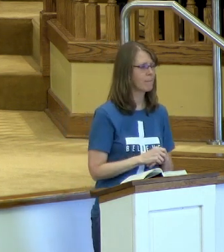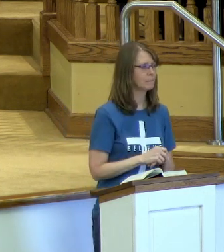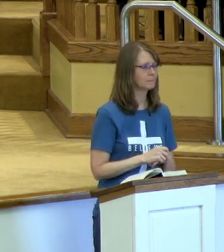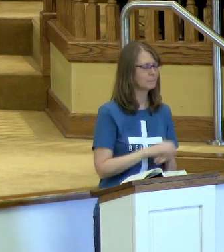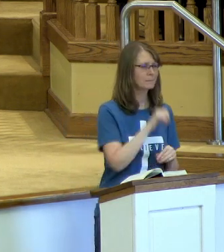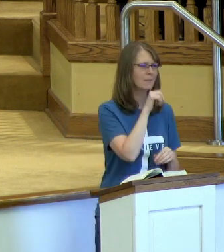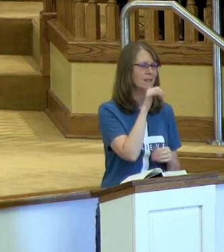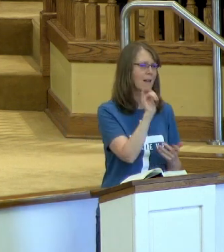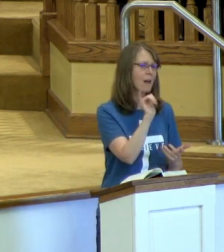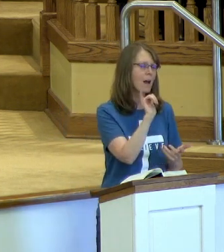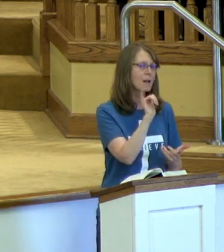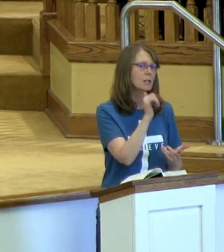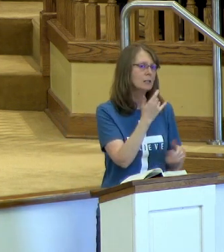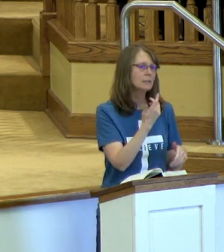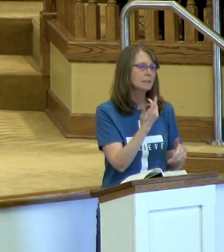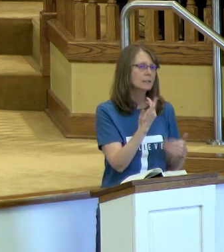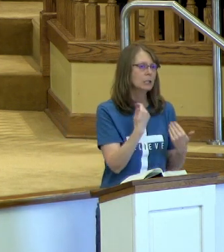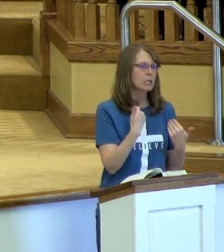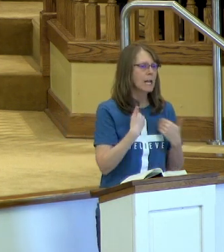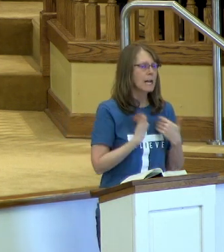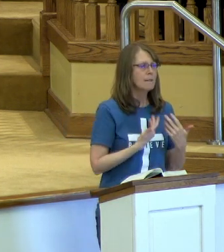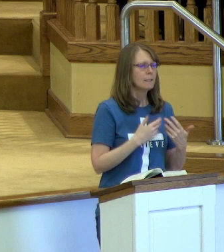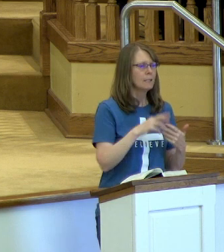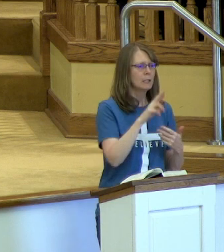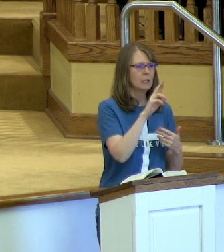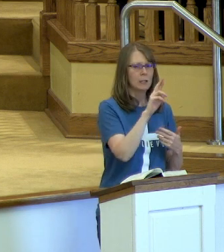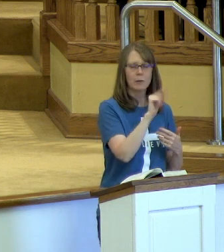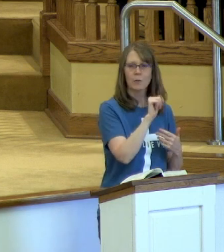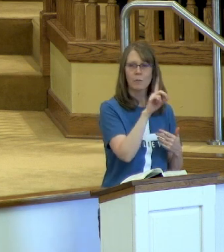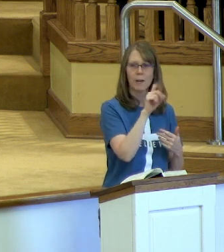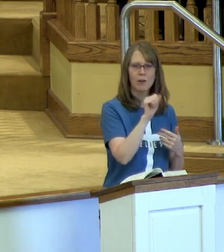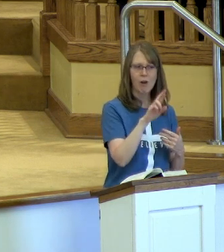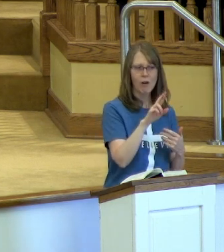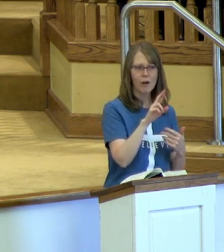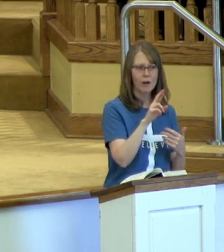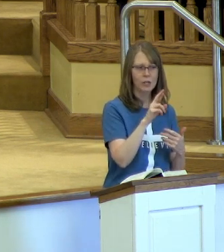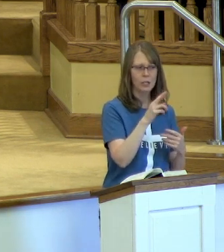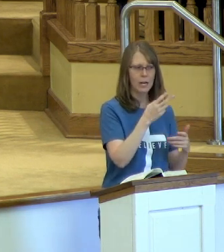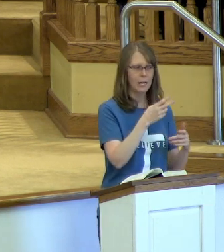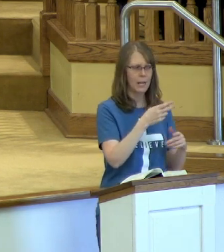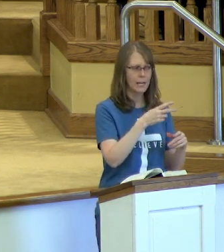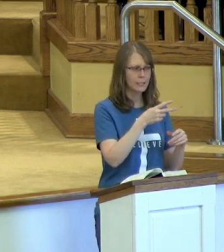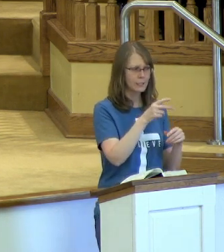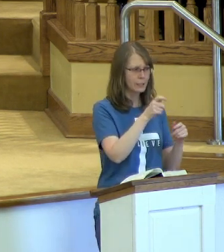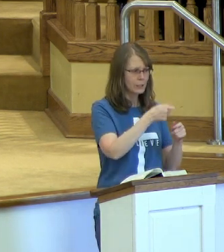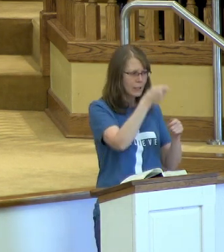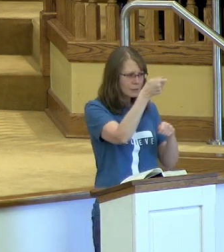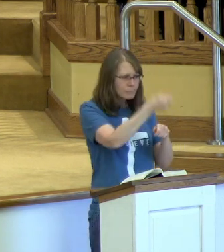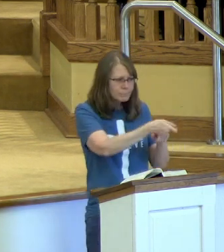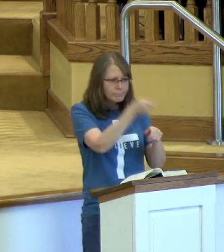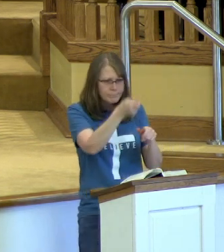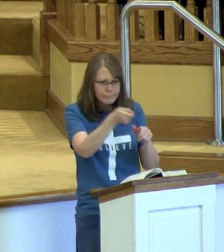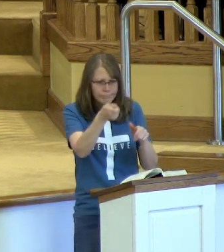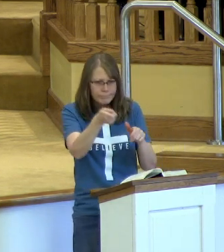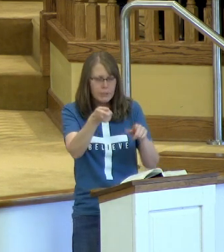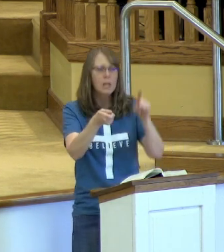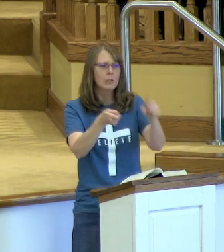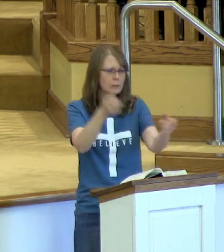not like we could take some kind of a radar thing and tonight just go over people, be like, you're not spirit-filled. Yeah, well, this person